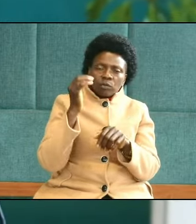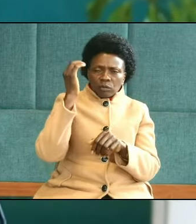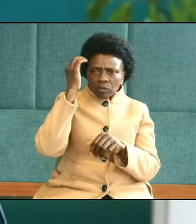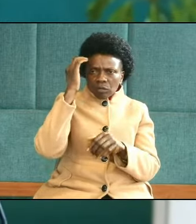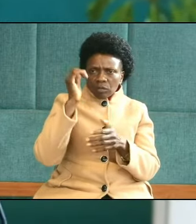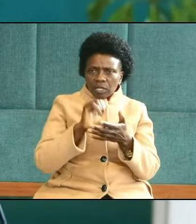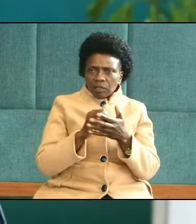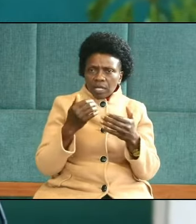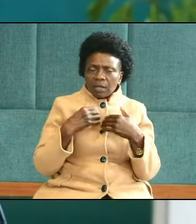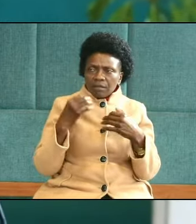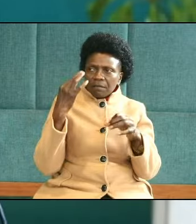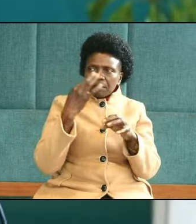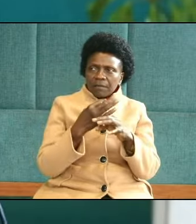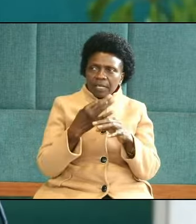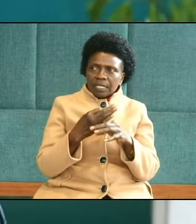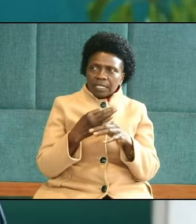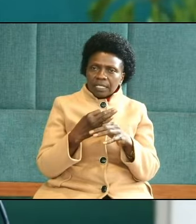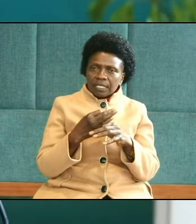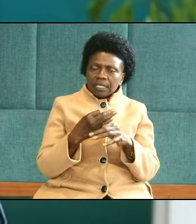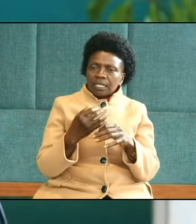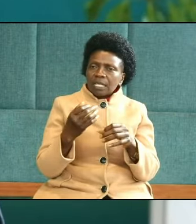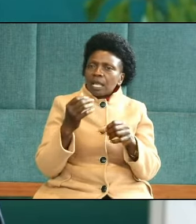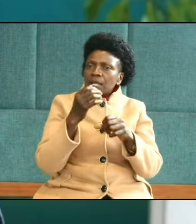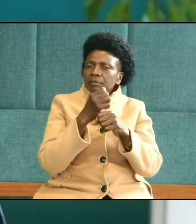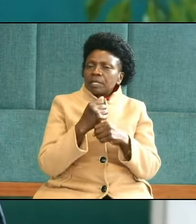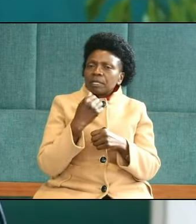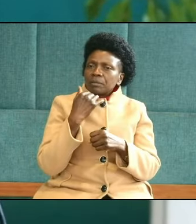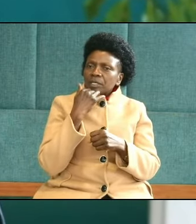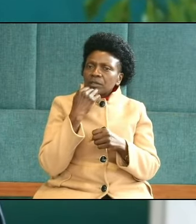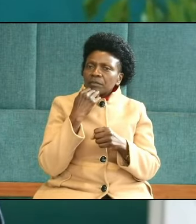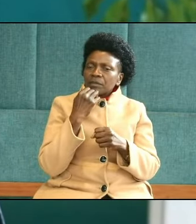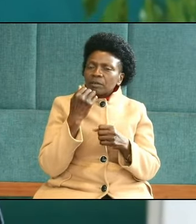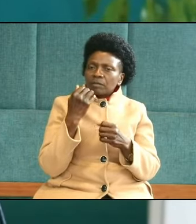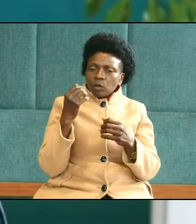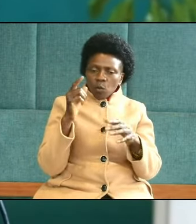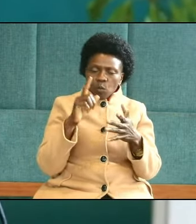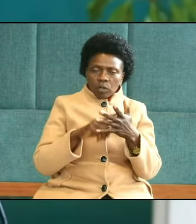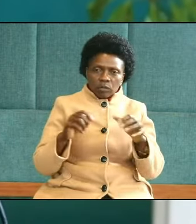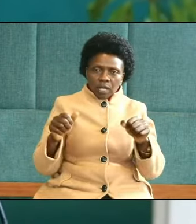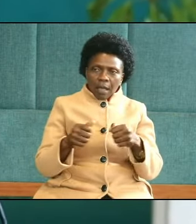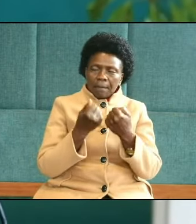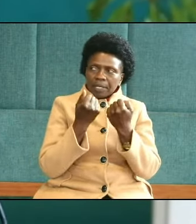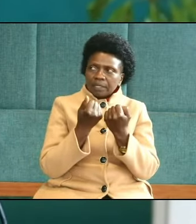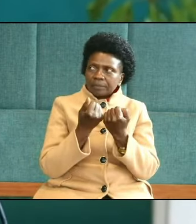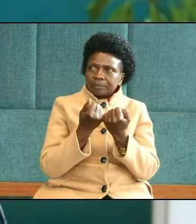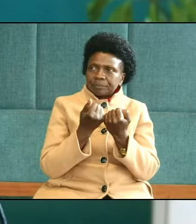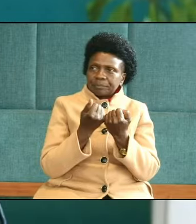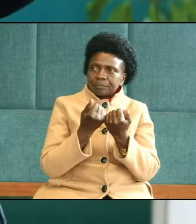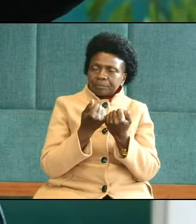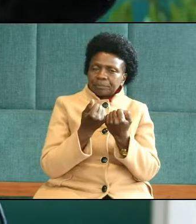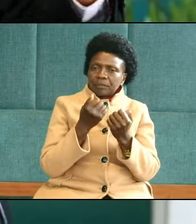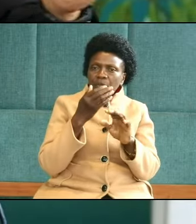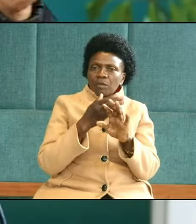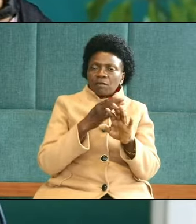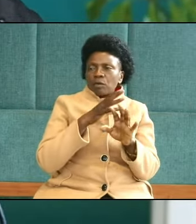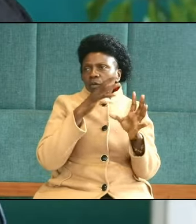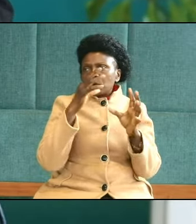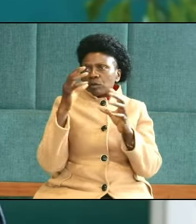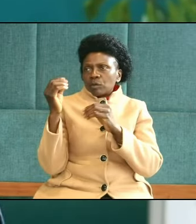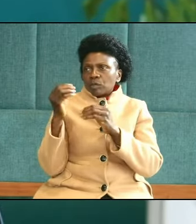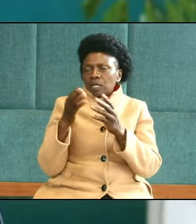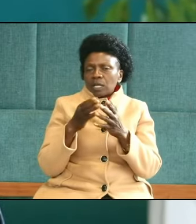they had made a mistake as to the event. Today, we're going to reflect a little bit on a Bible story. But before we get that, a